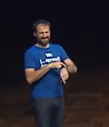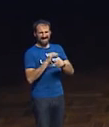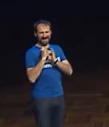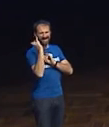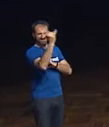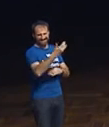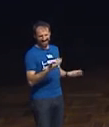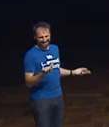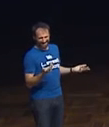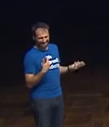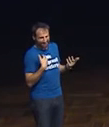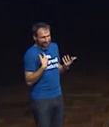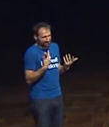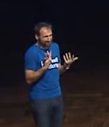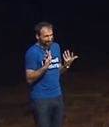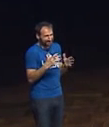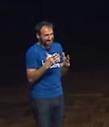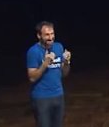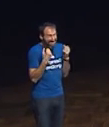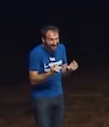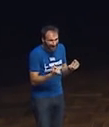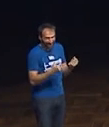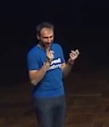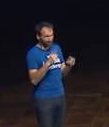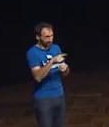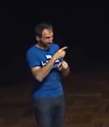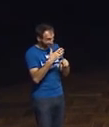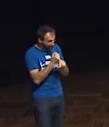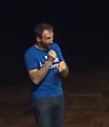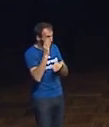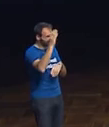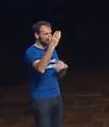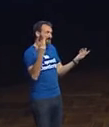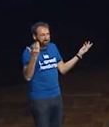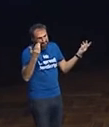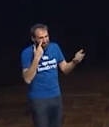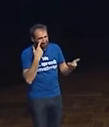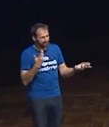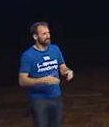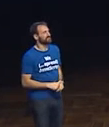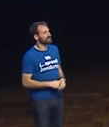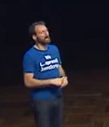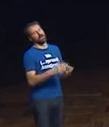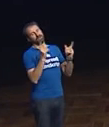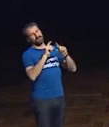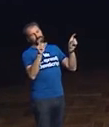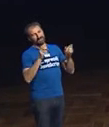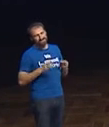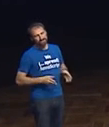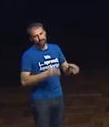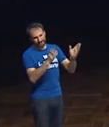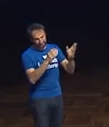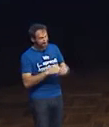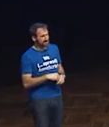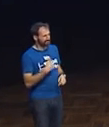not sure about forwards. That's, so what have we got coming up? Ah, streams. Yeah, I'm really excited about streams.